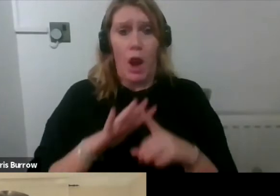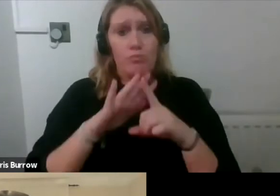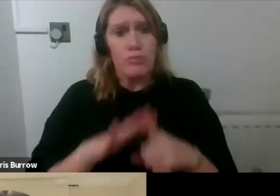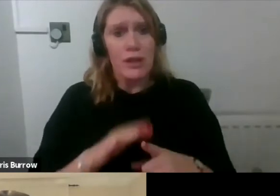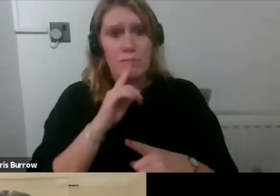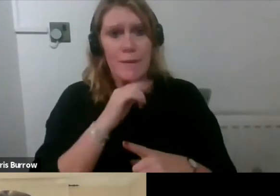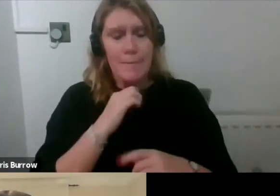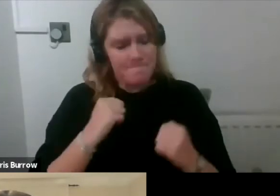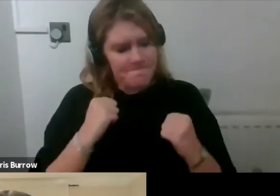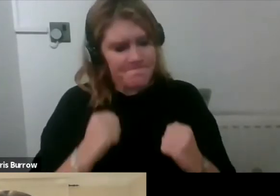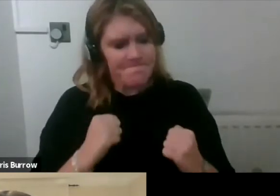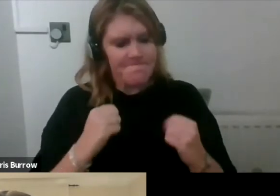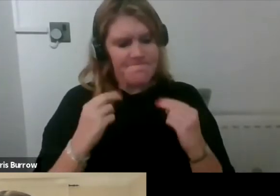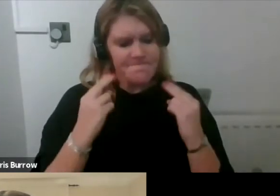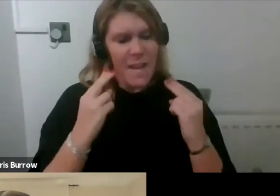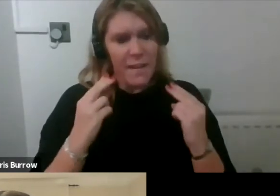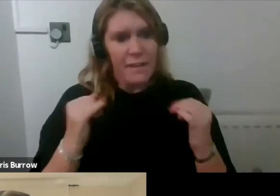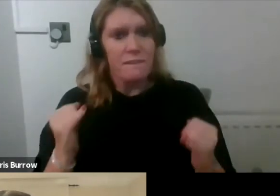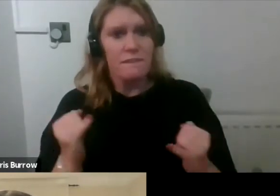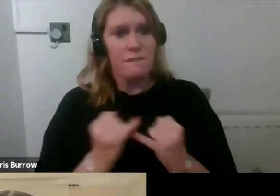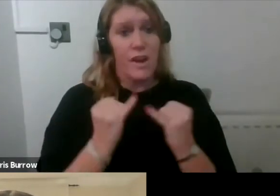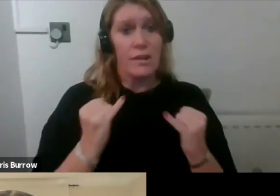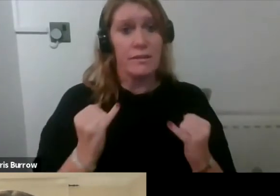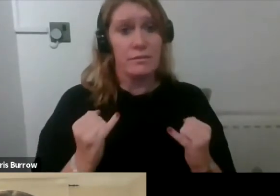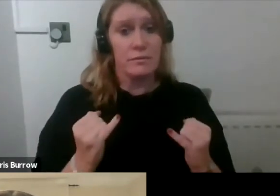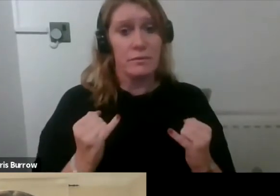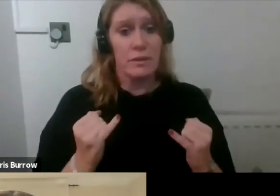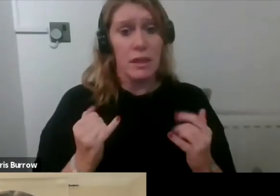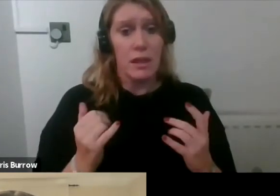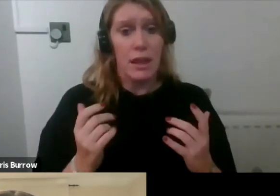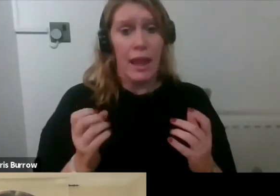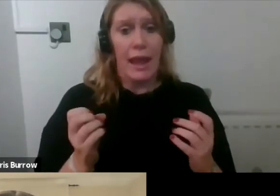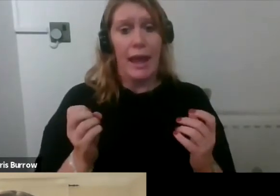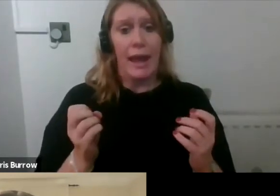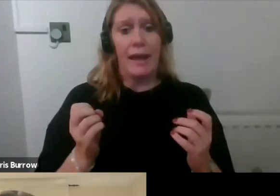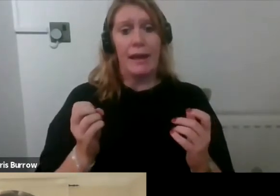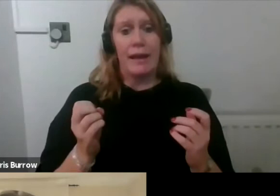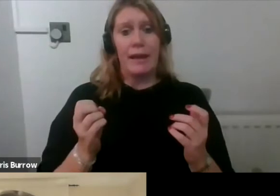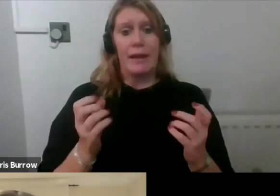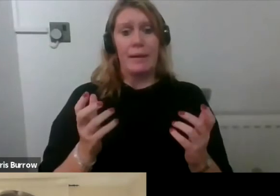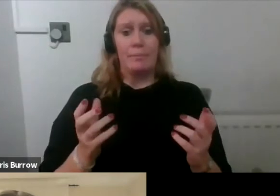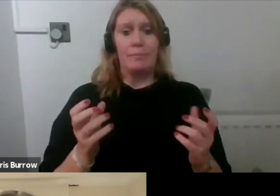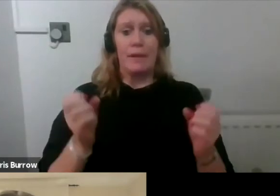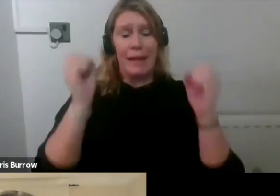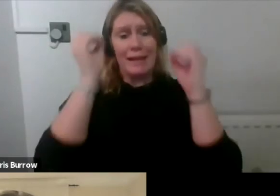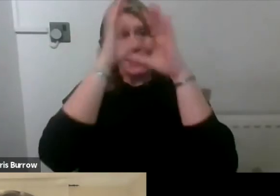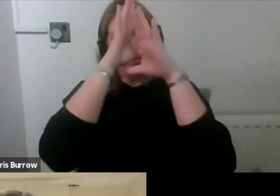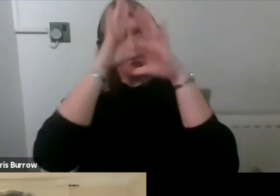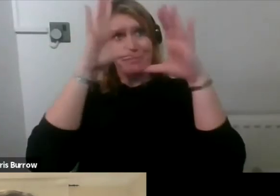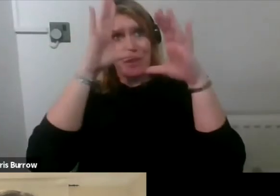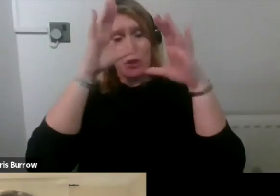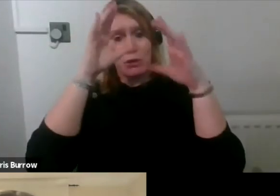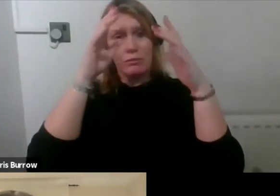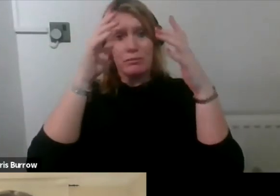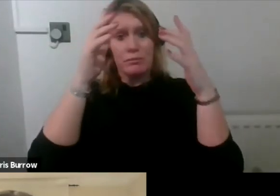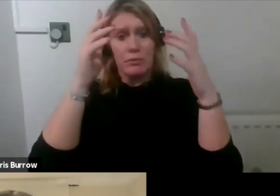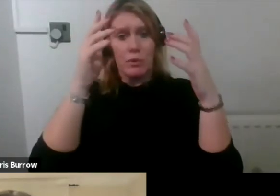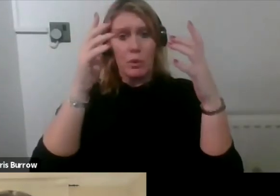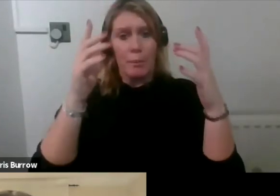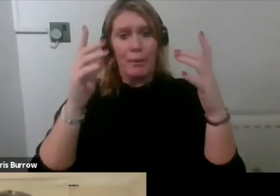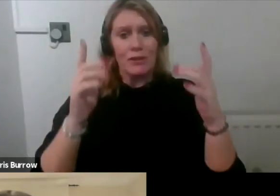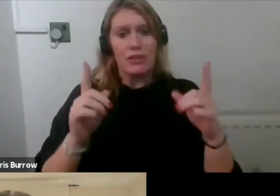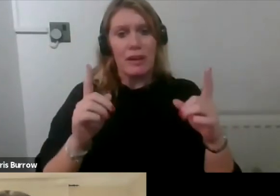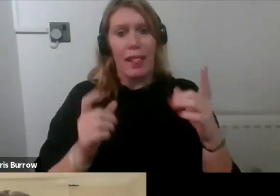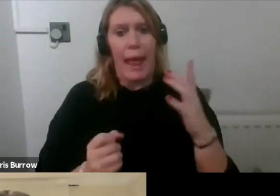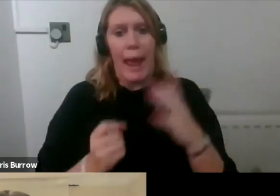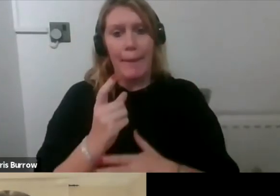So it's a fantasy to imagine that, but I don't think it's a fantasy which perhaps could be maybe not